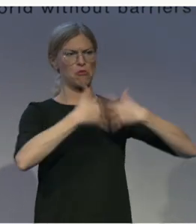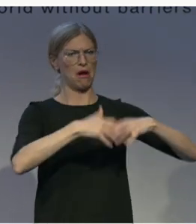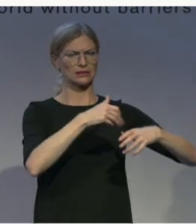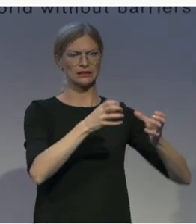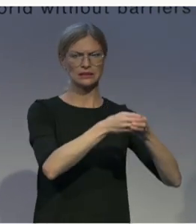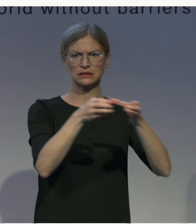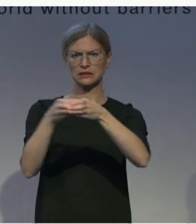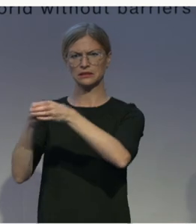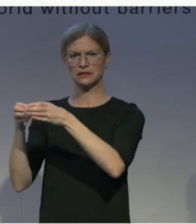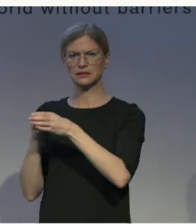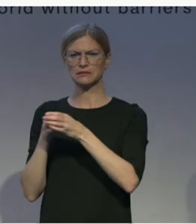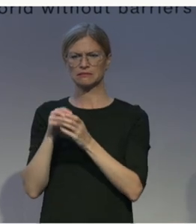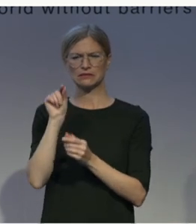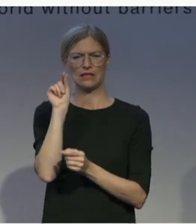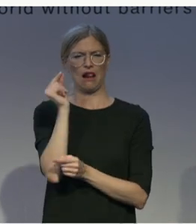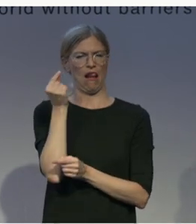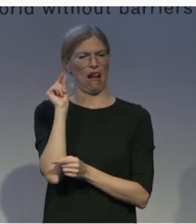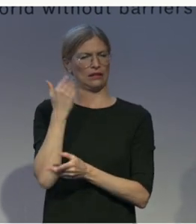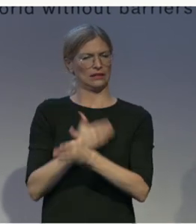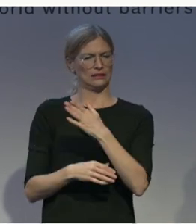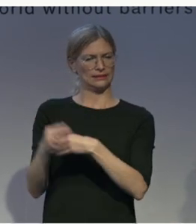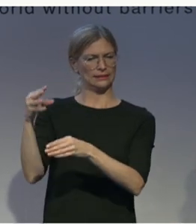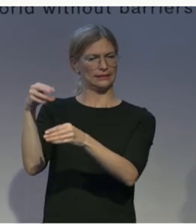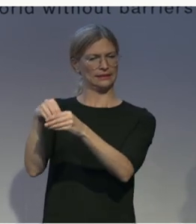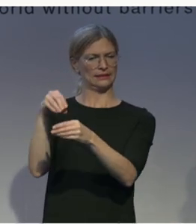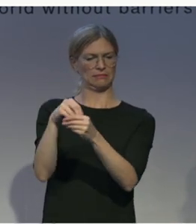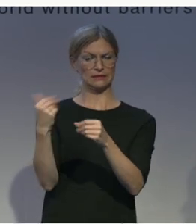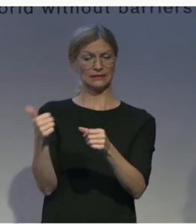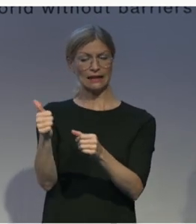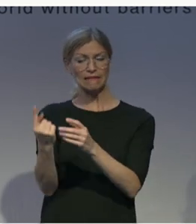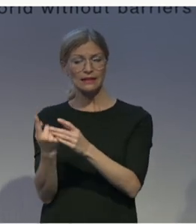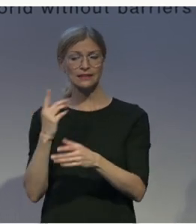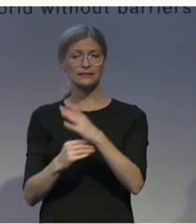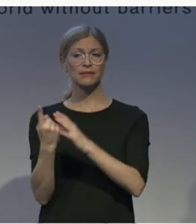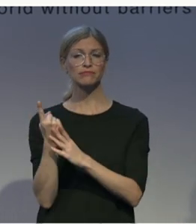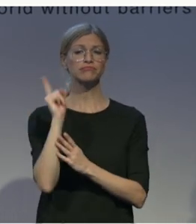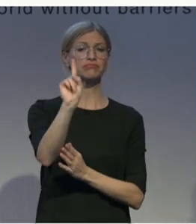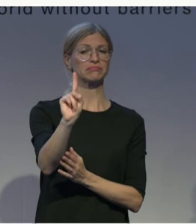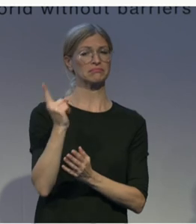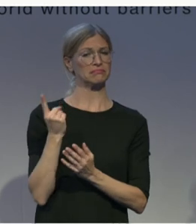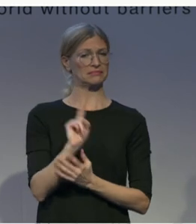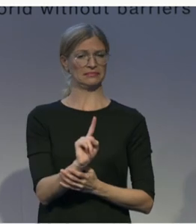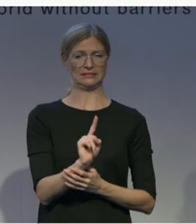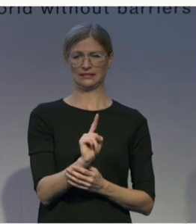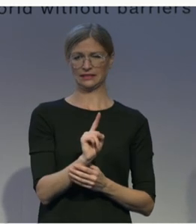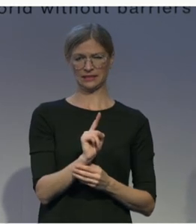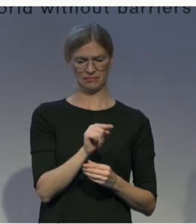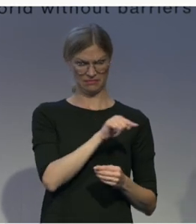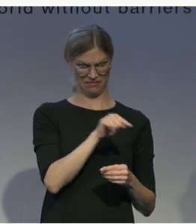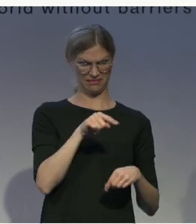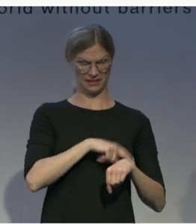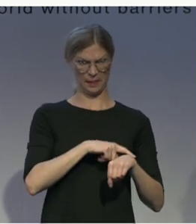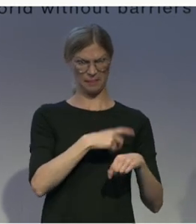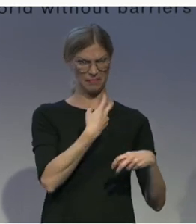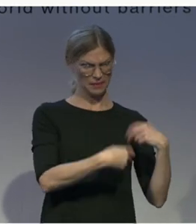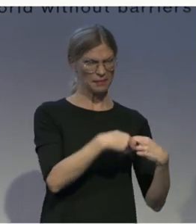people themselves participating as self-advocates. At the same time, I think we're struggling. I think this really hits back to those who